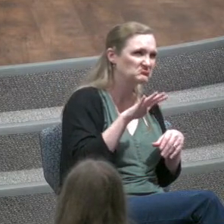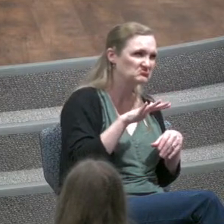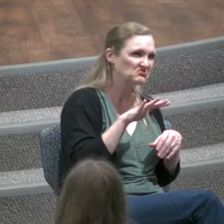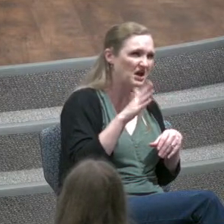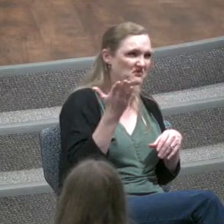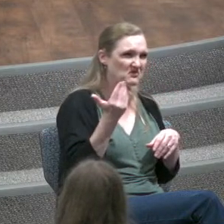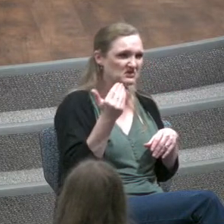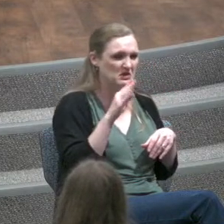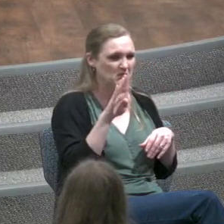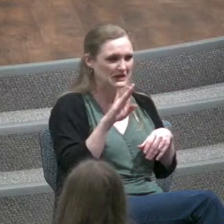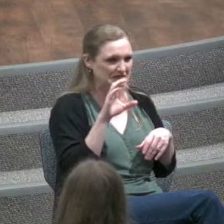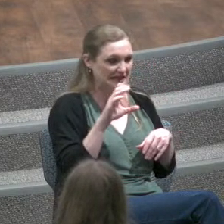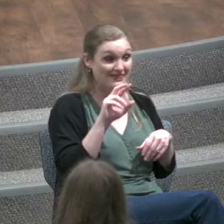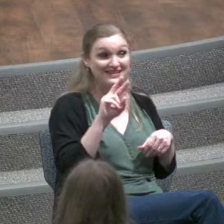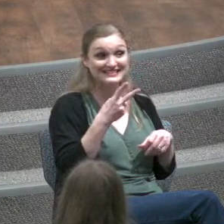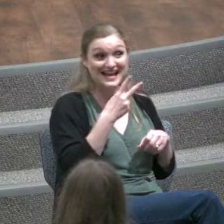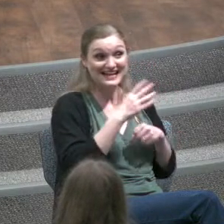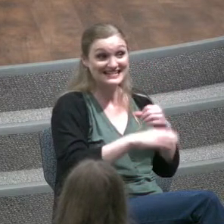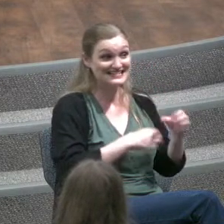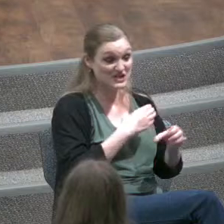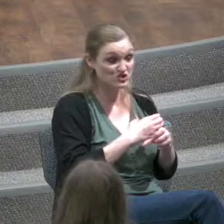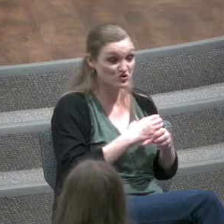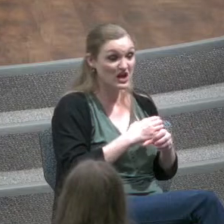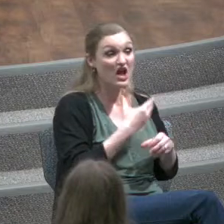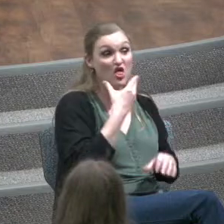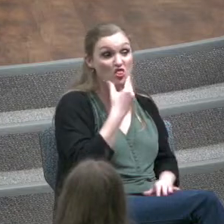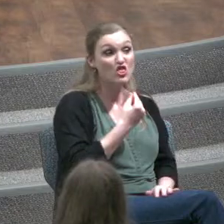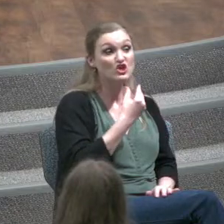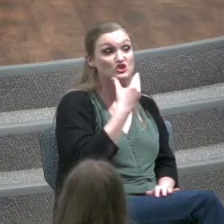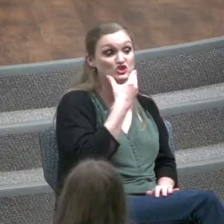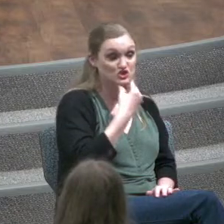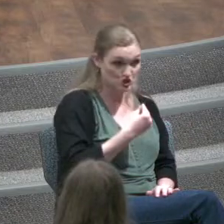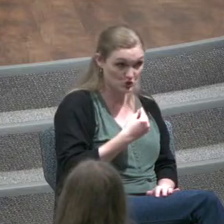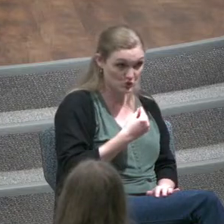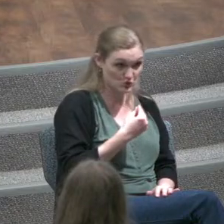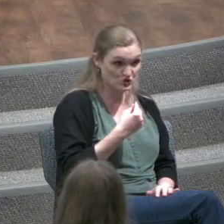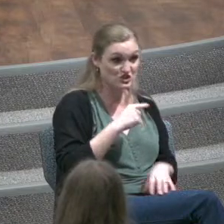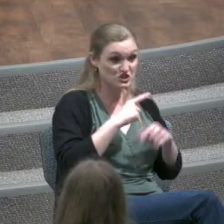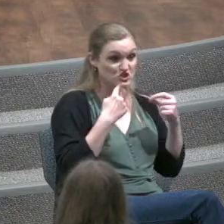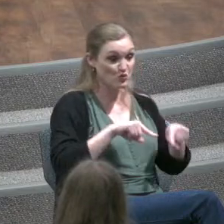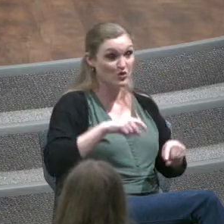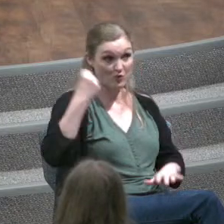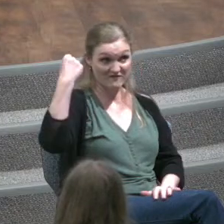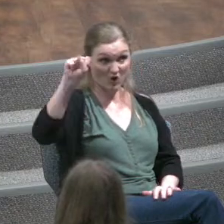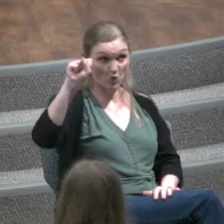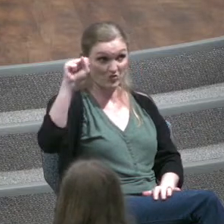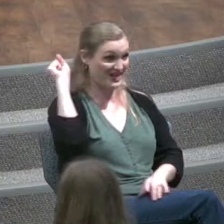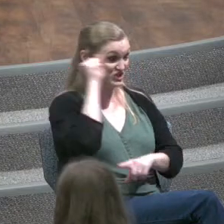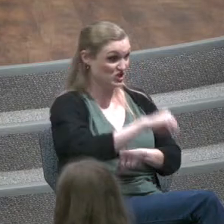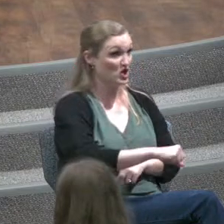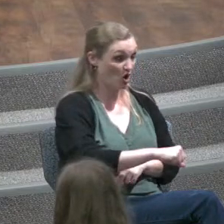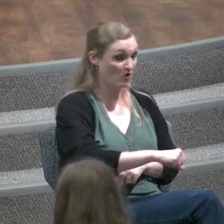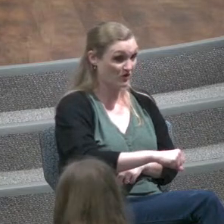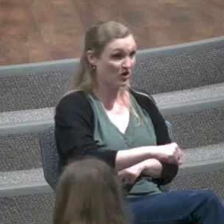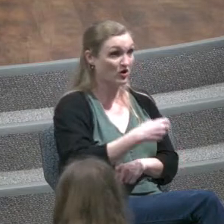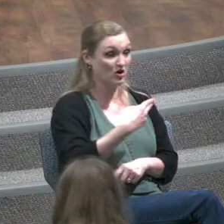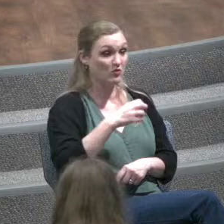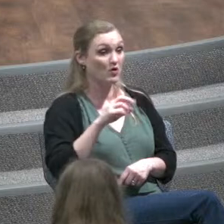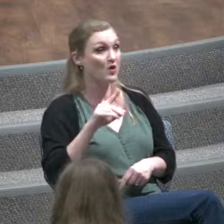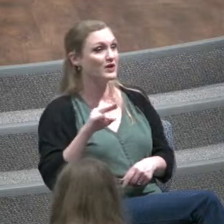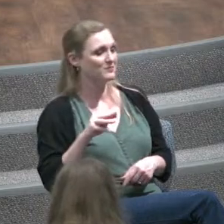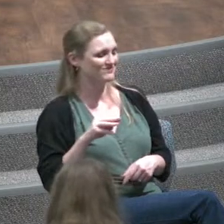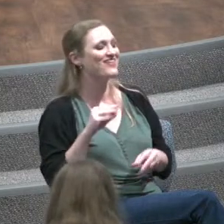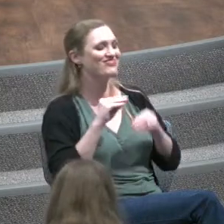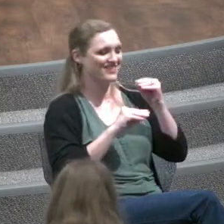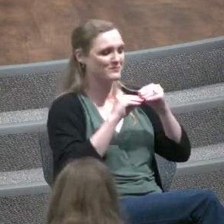But in the 2nd century, the Jews in the middle of the Second Jewish Revolt took over Herodium. Well, this is from that